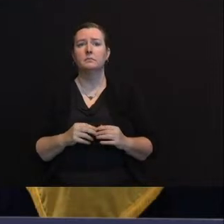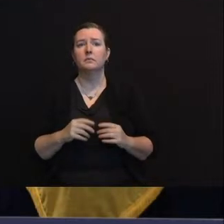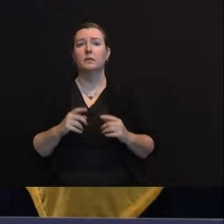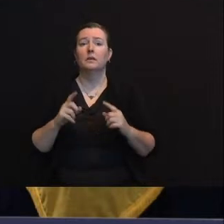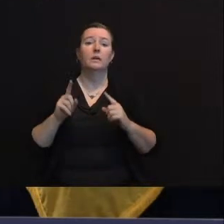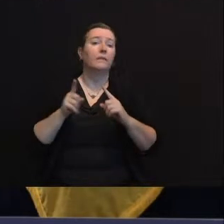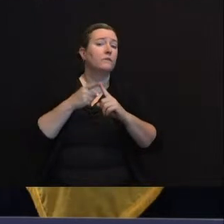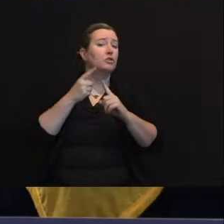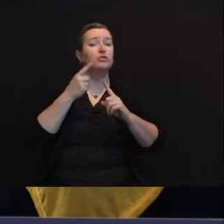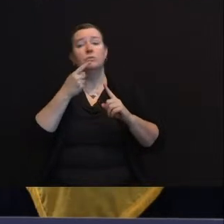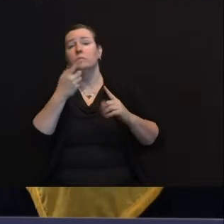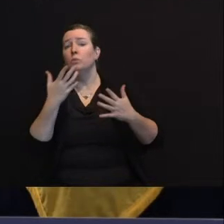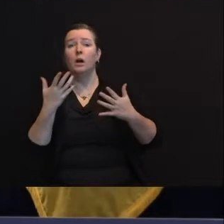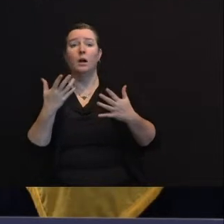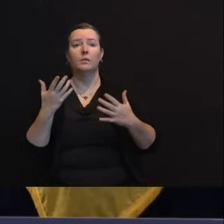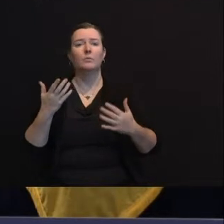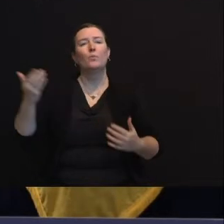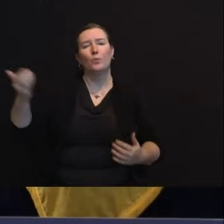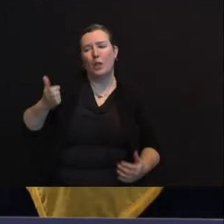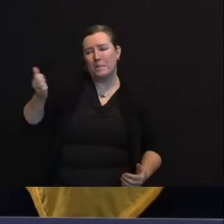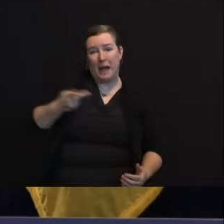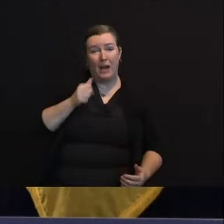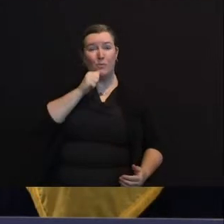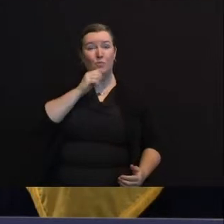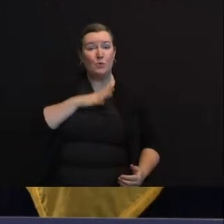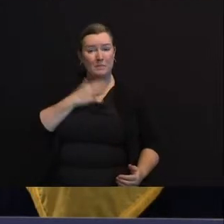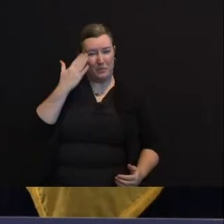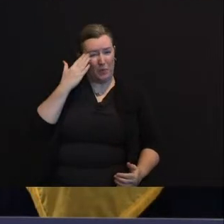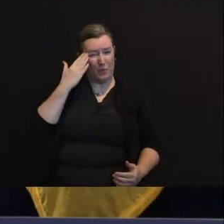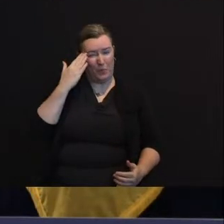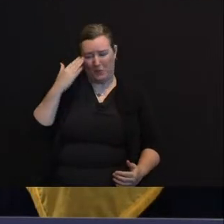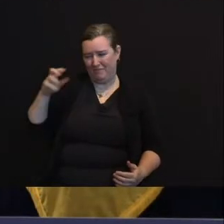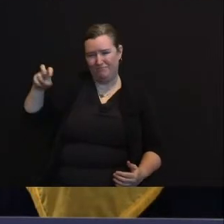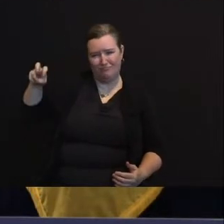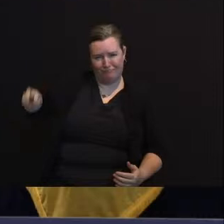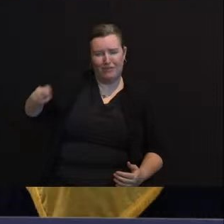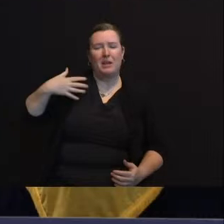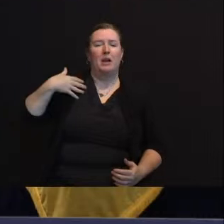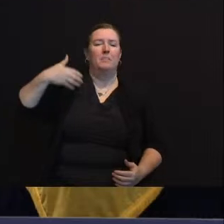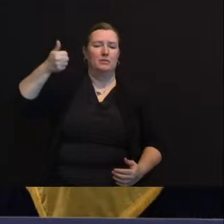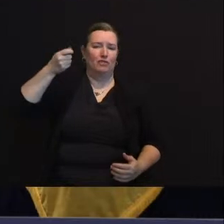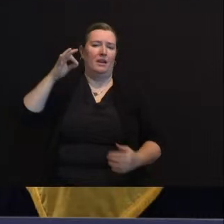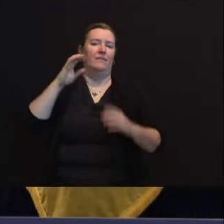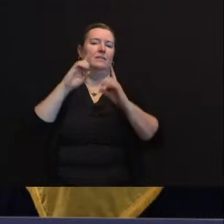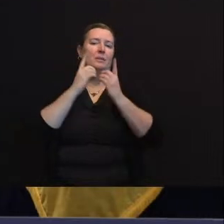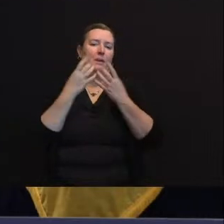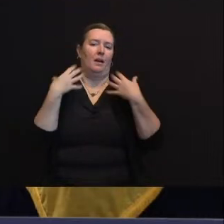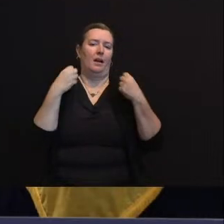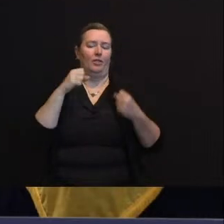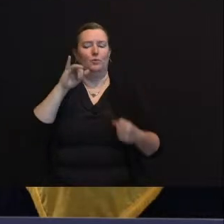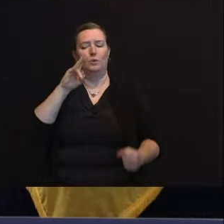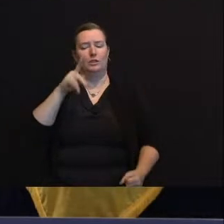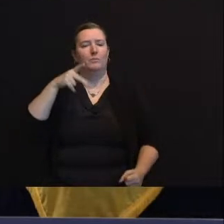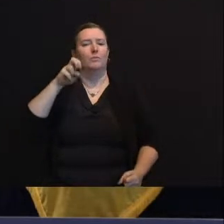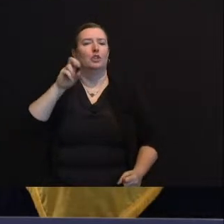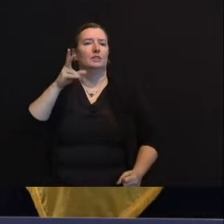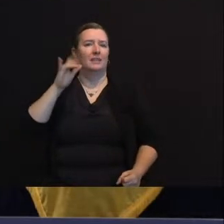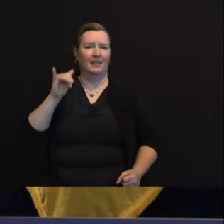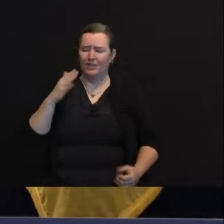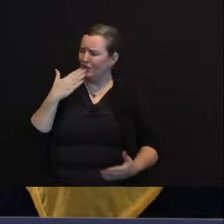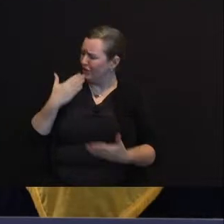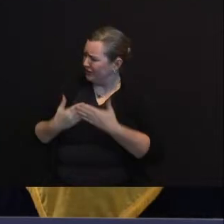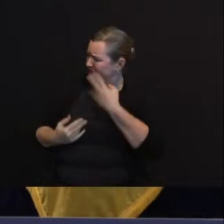want to welcome back the woman who needs no introduction, the Commissioner of the Department of Health, the woman on my right, Judy Persicelli. Great to have you back. We missed